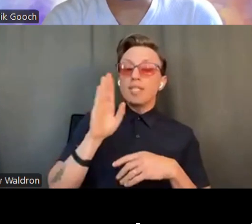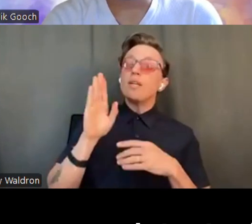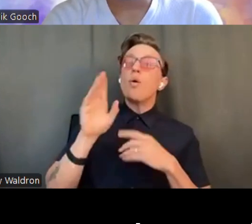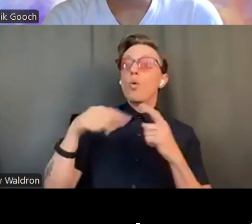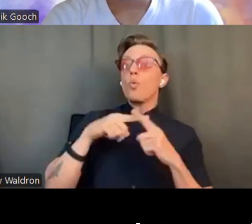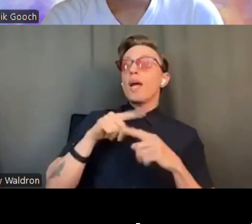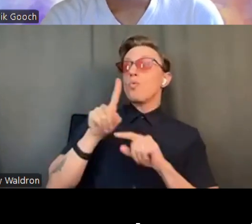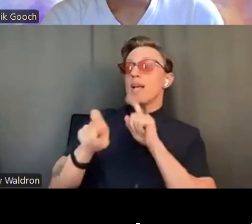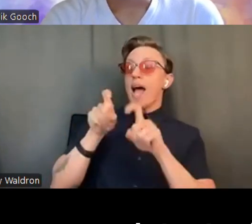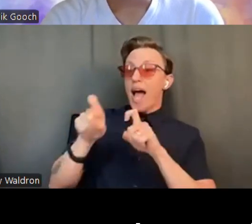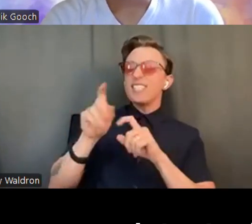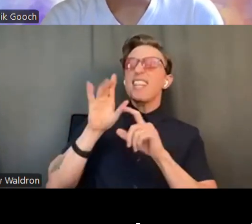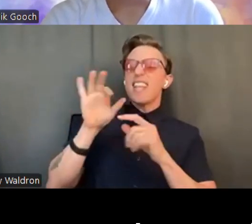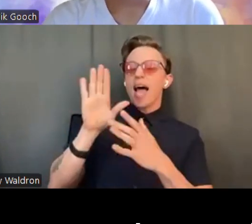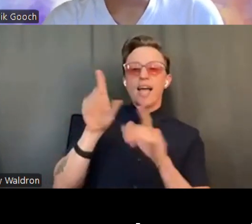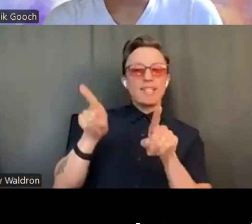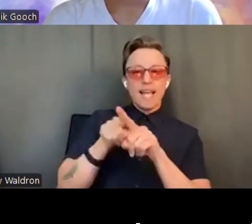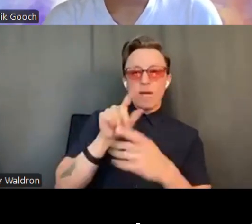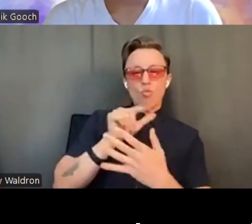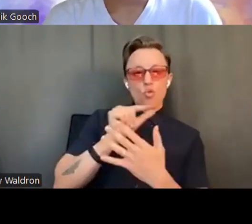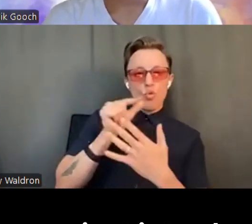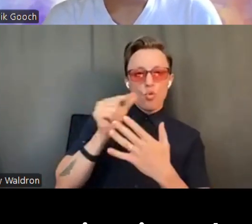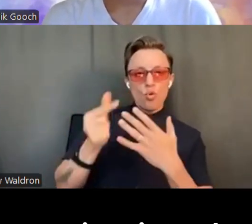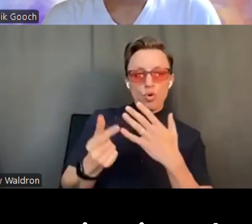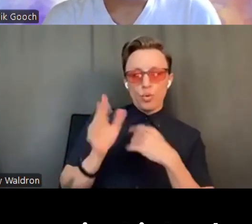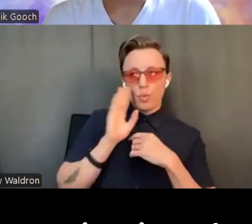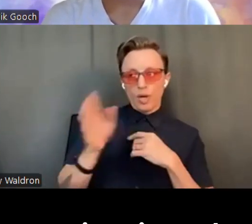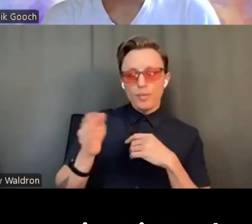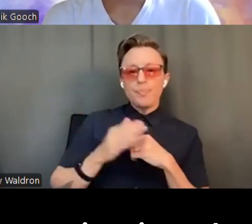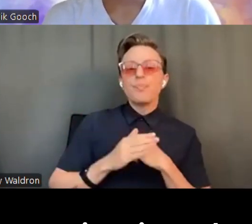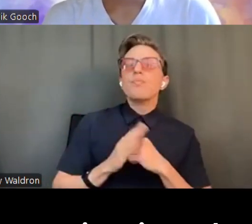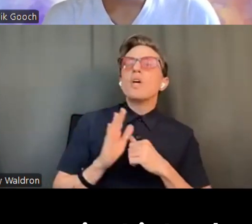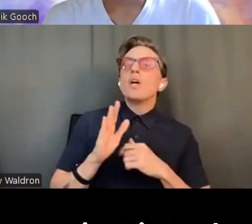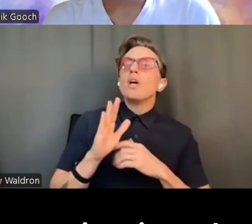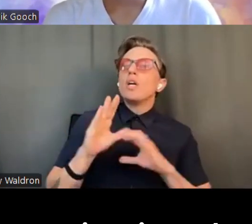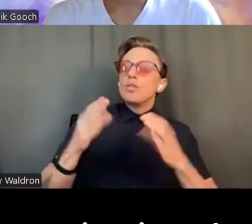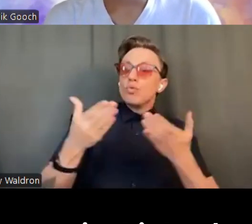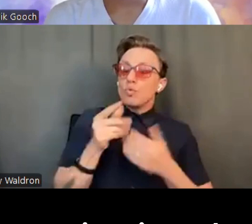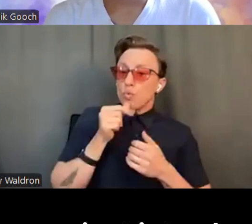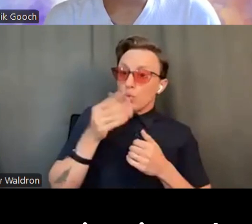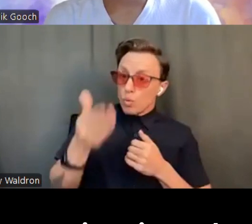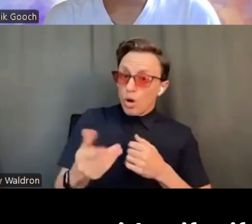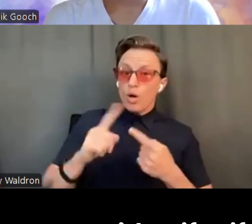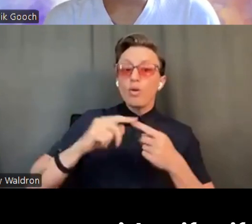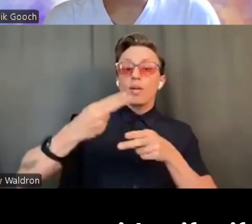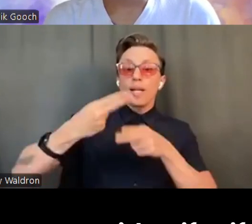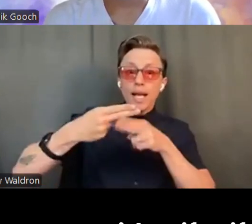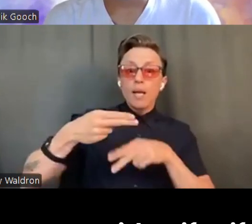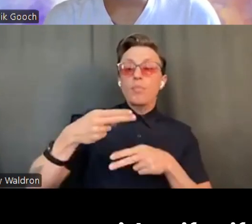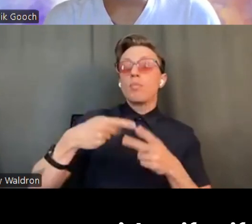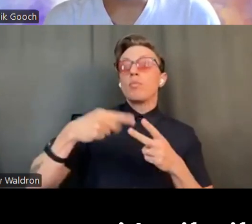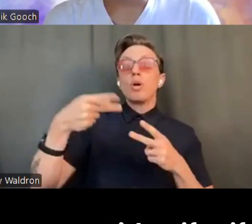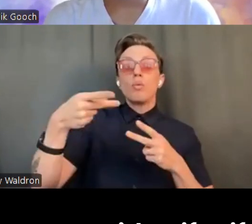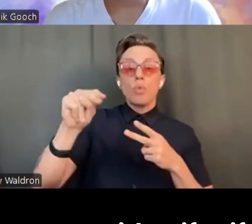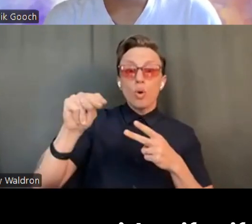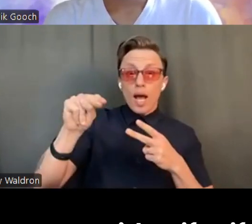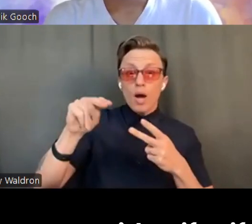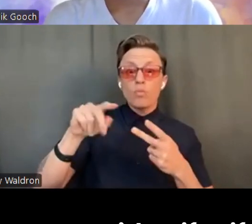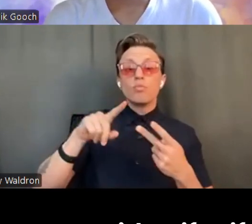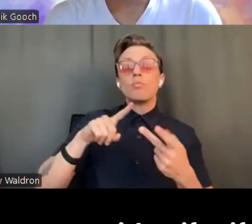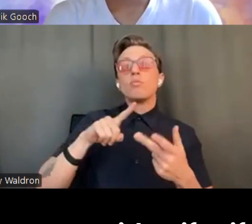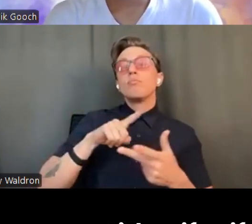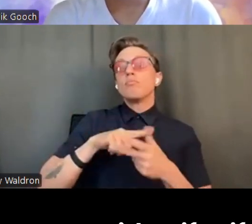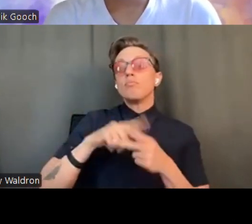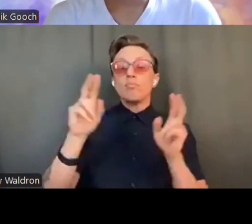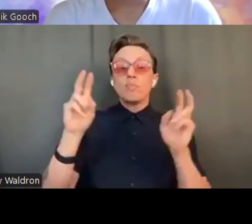later tonight. I would also like you to just introduce yourselves, name, pronouns, titles if applicable,